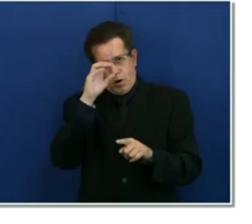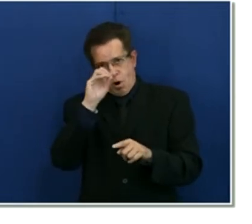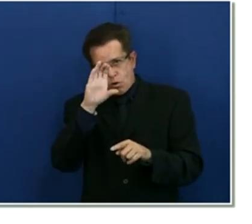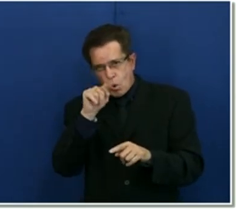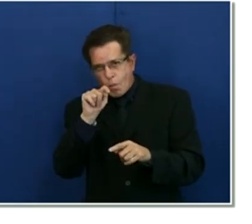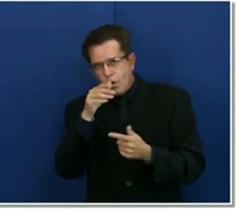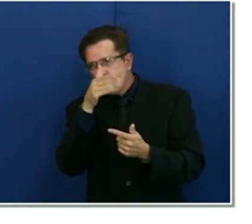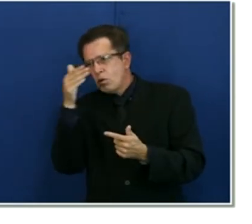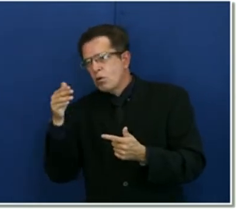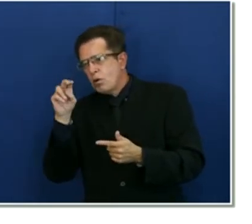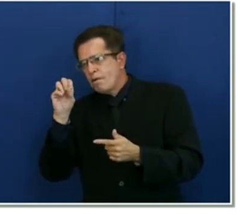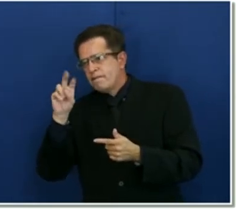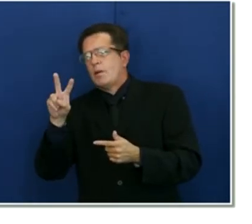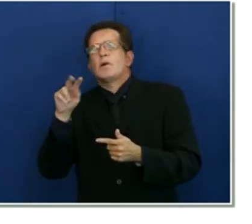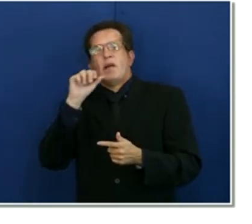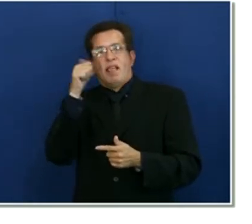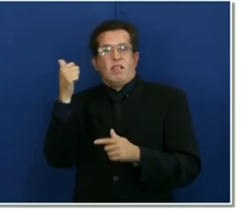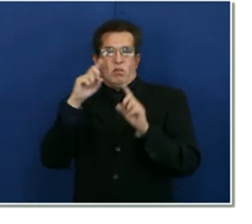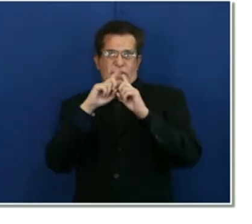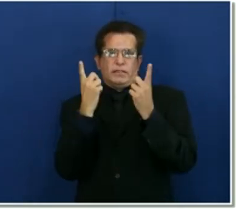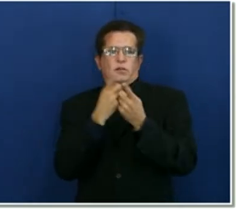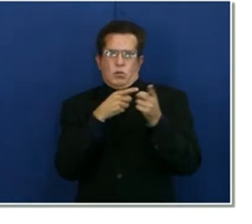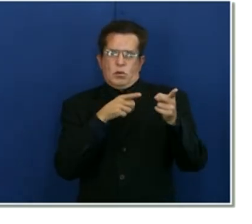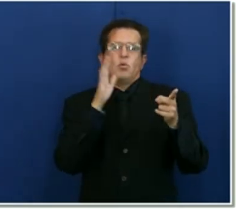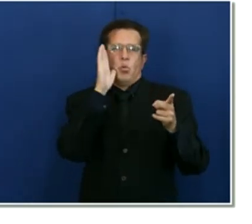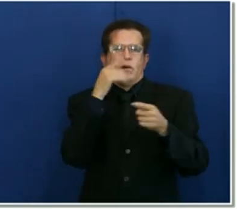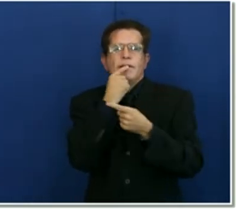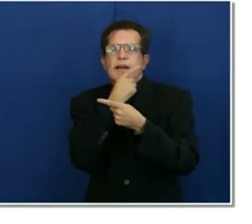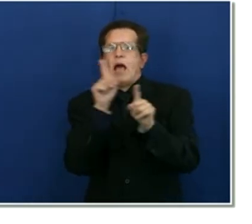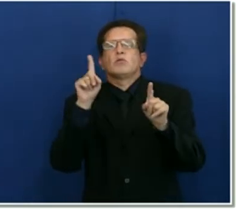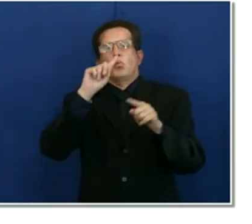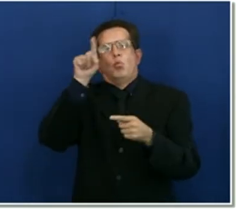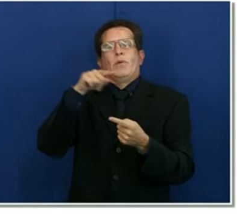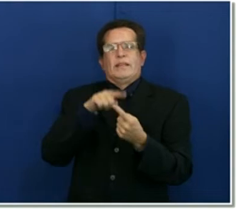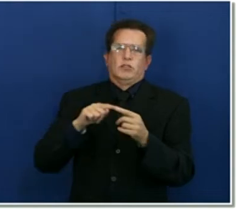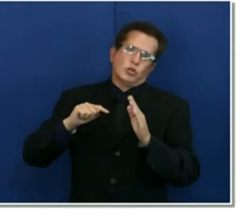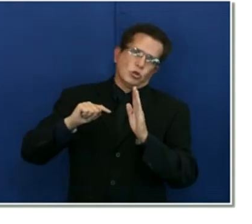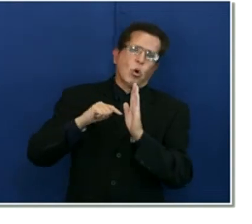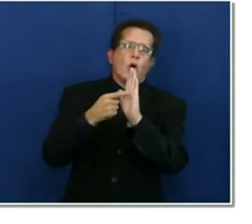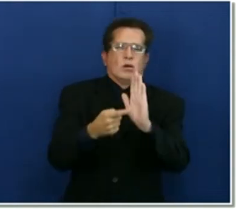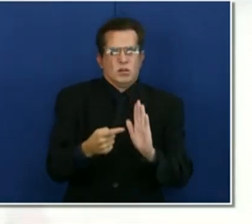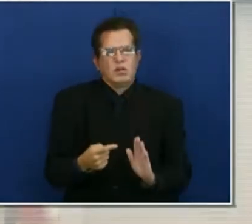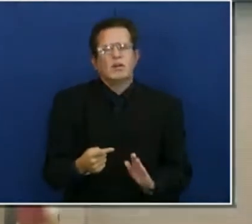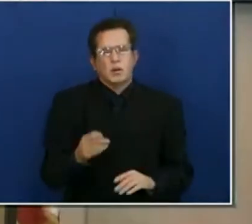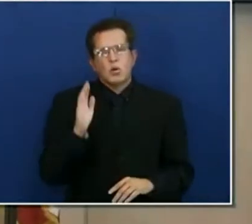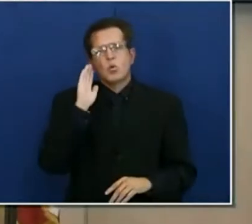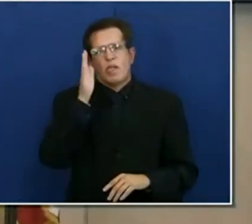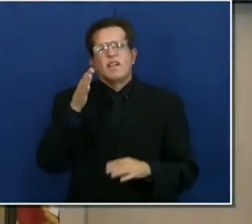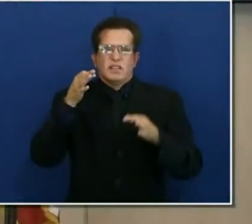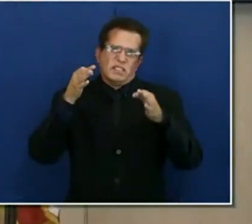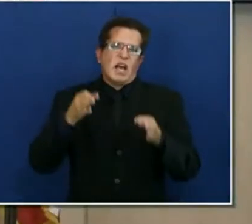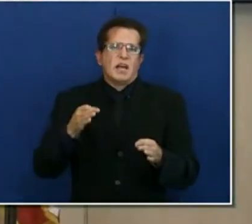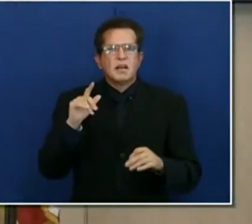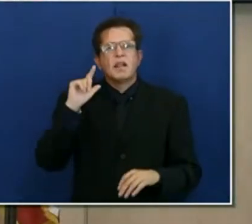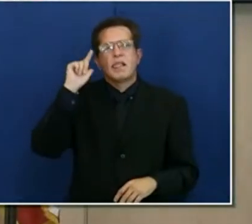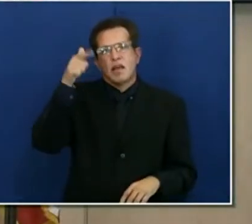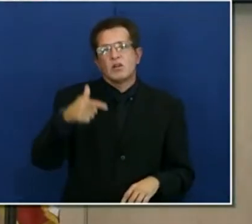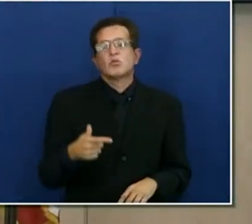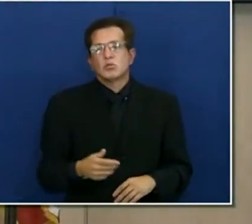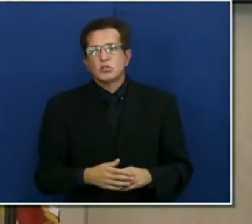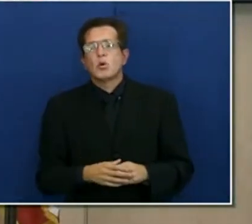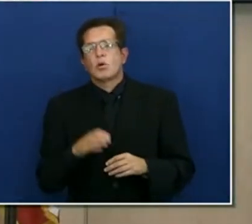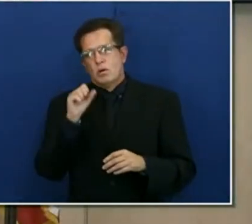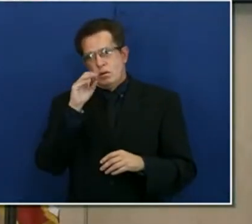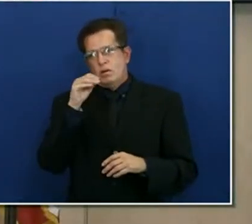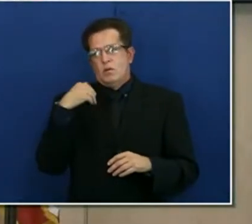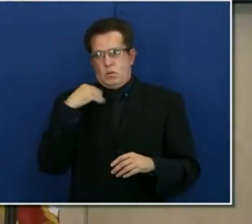will determine their start date at a later time. So we will amend, as has been stated